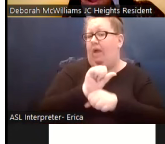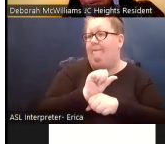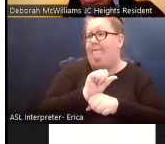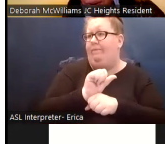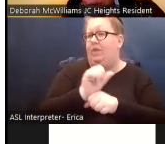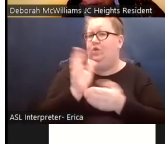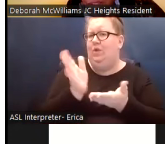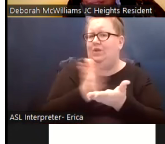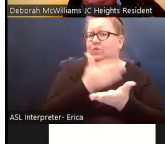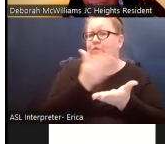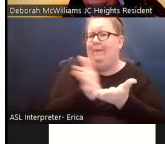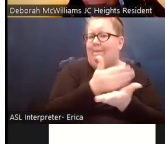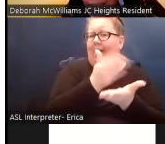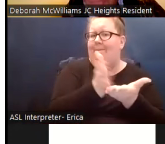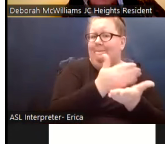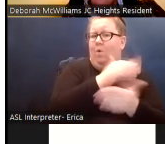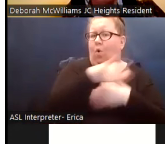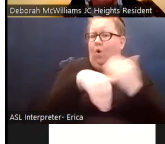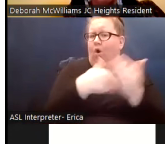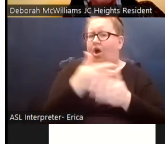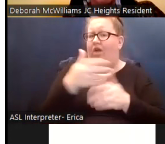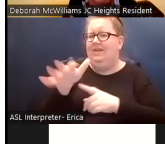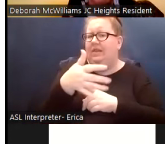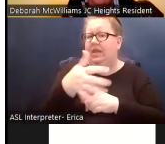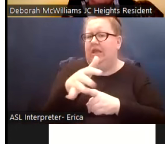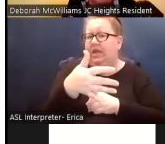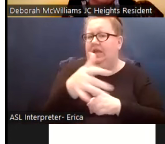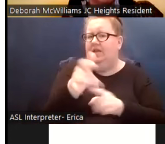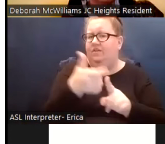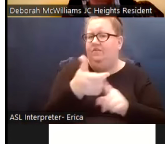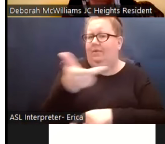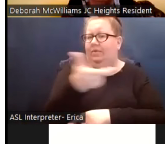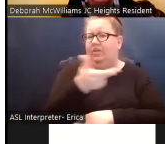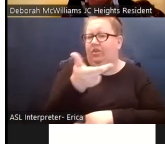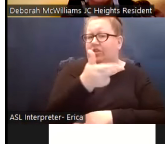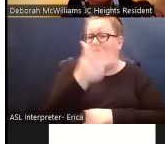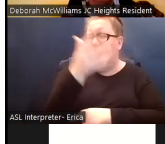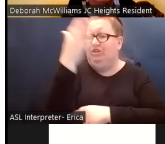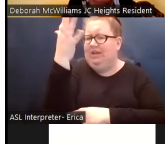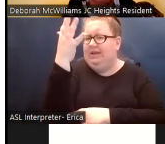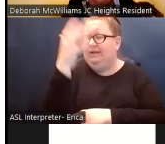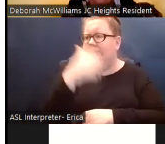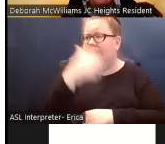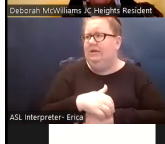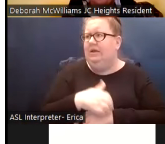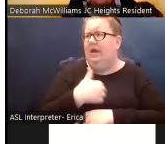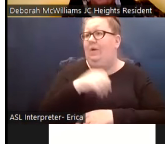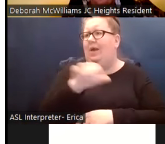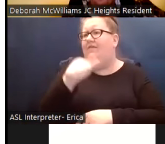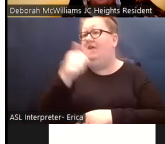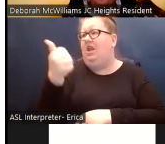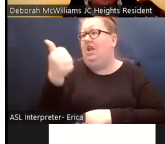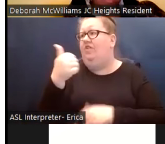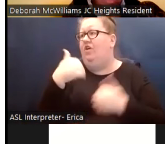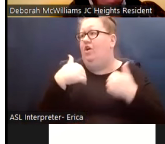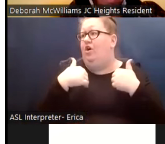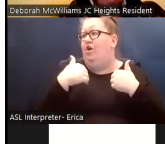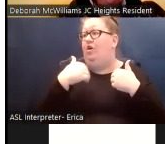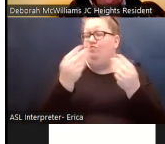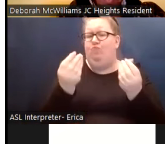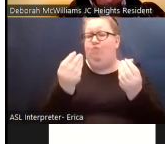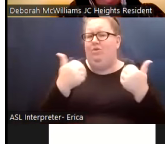sweep up all these leaves from these 3 trees. Where we have another property owner across the